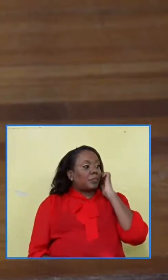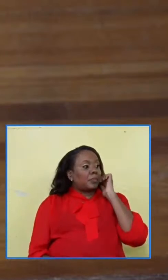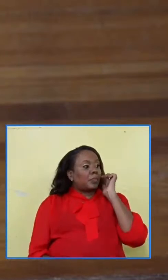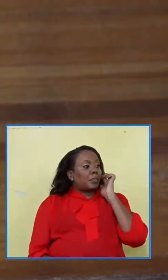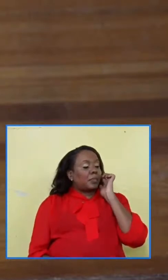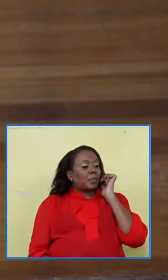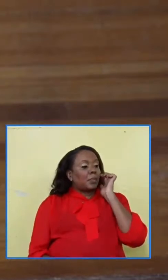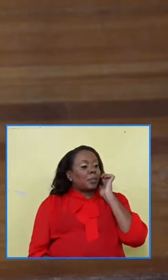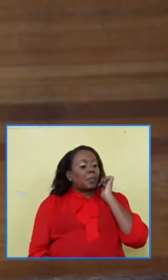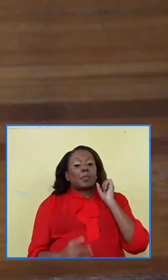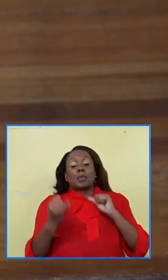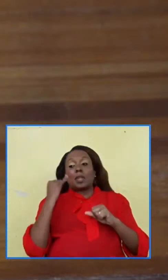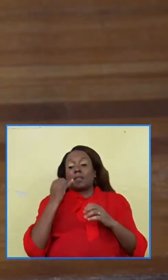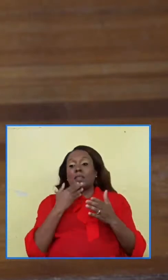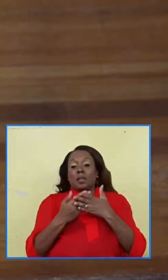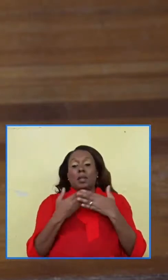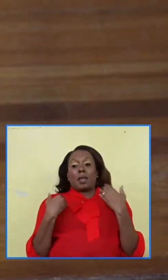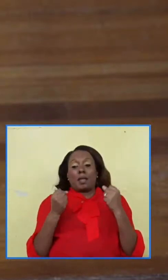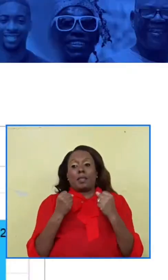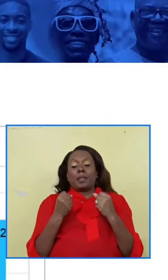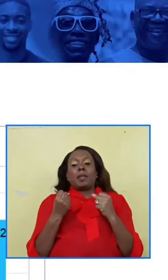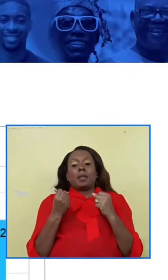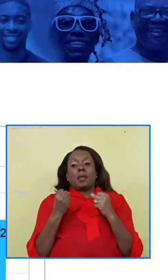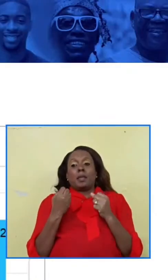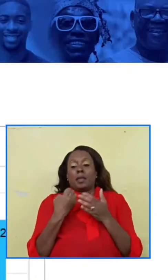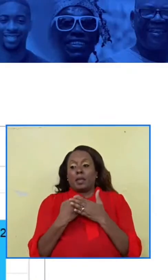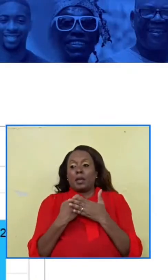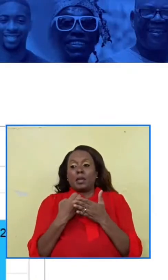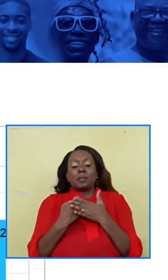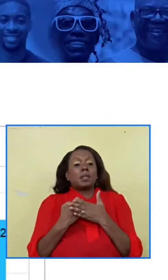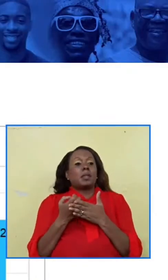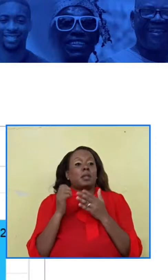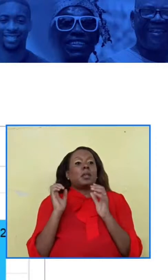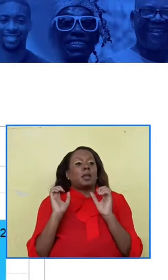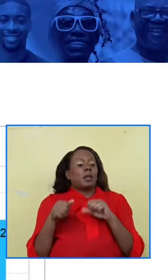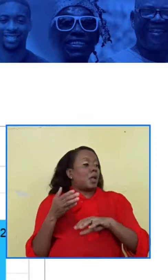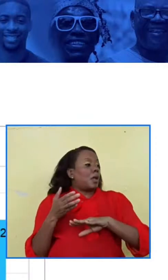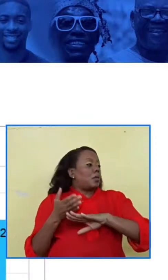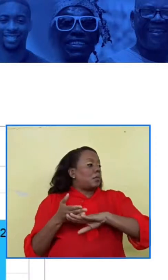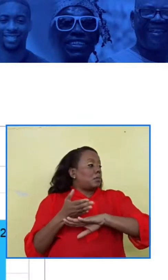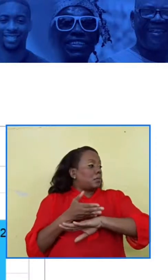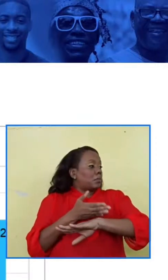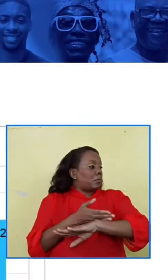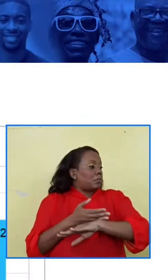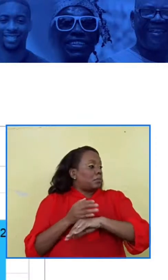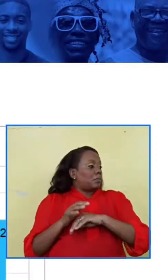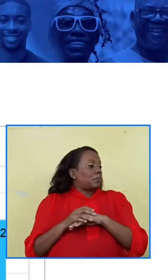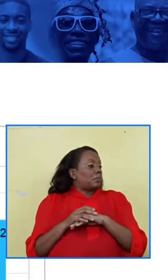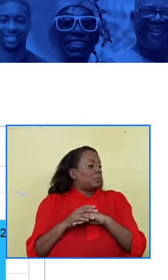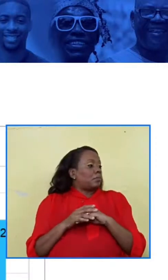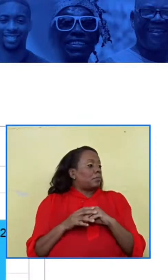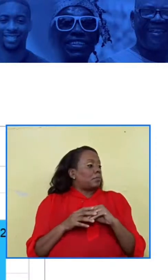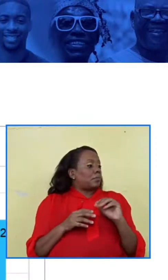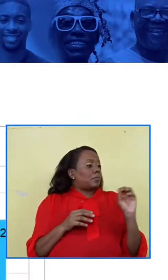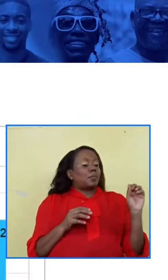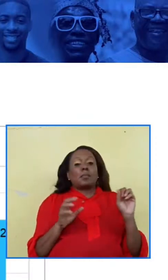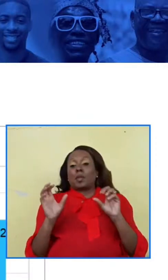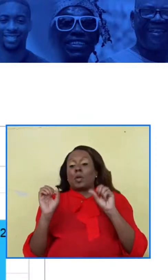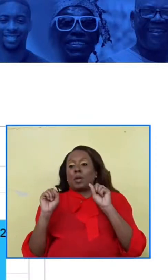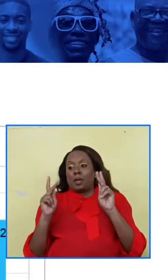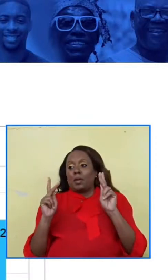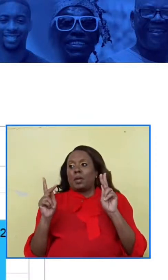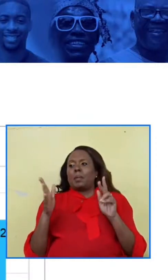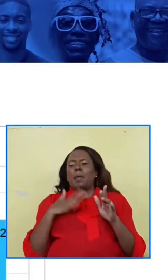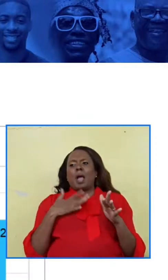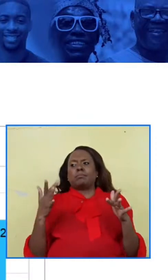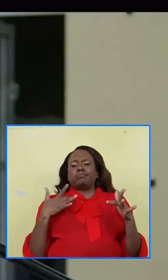to work and contribute in a pay-as-you-go system. That's the essence of it. Right. So going back to because the concern